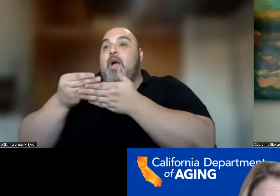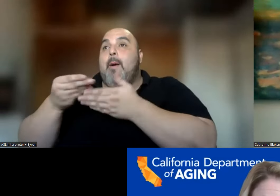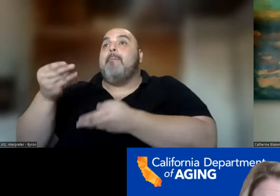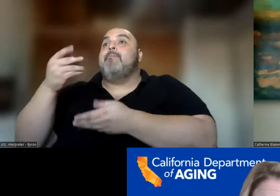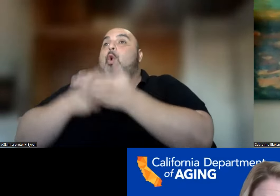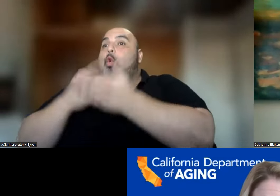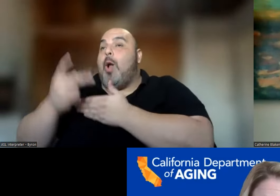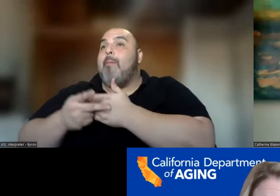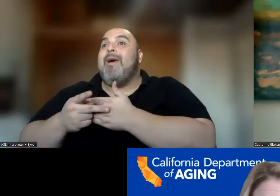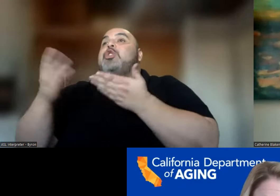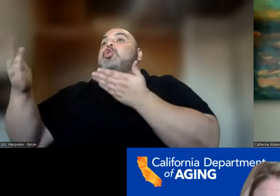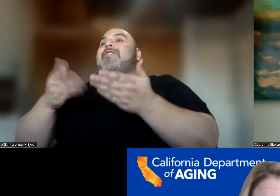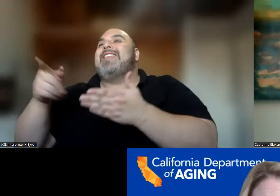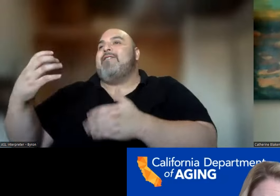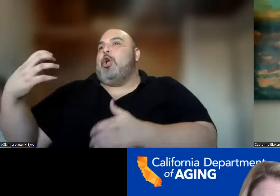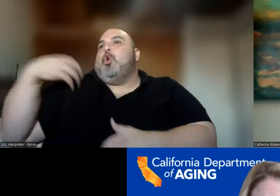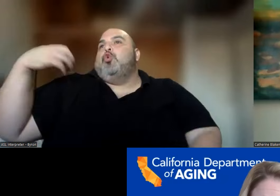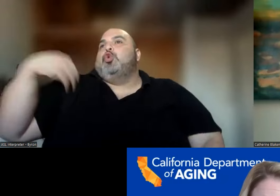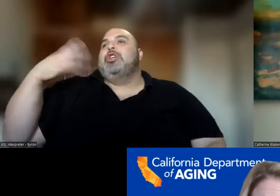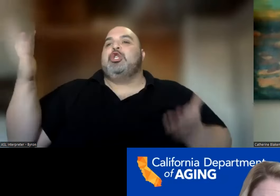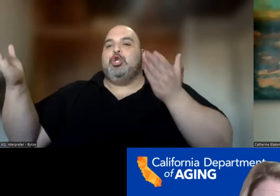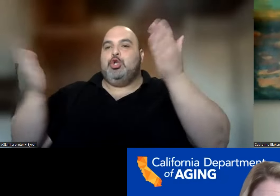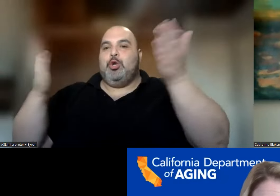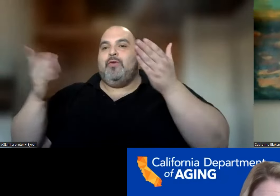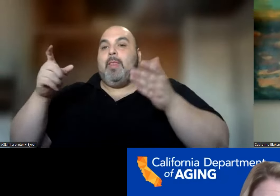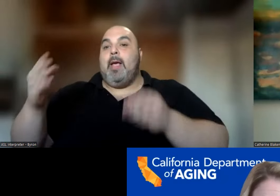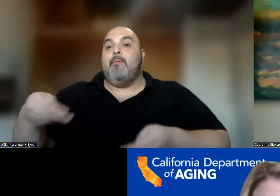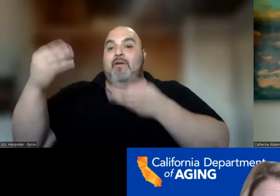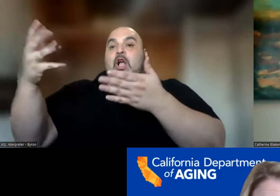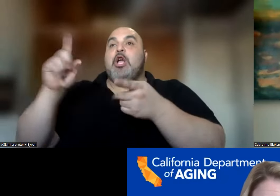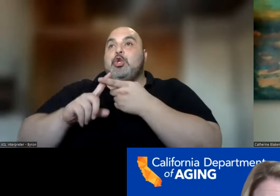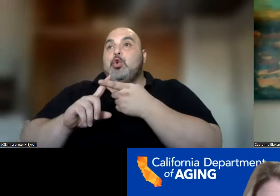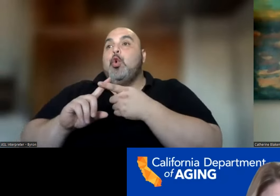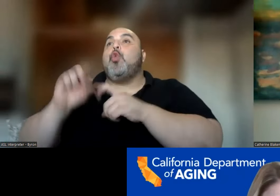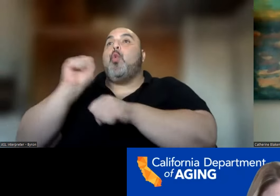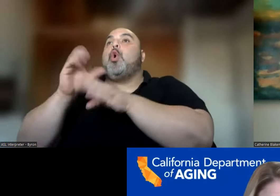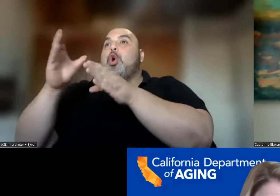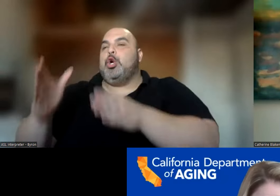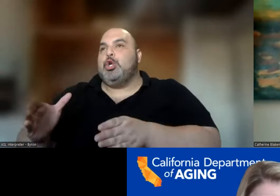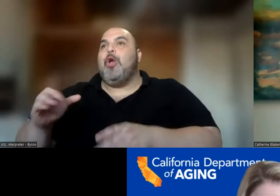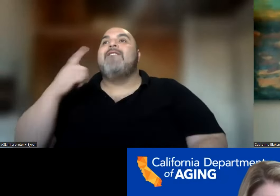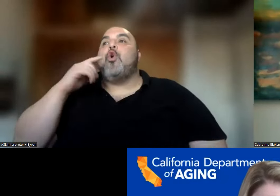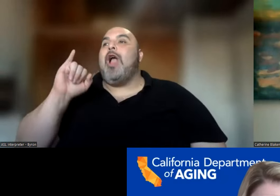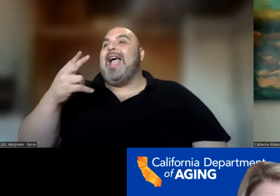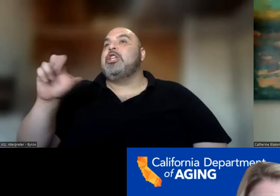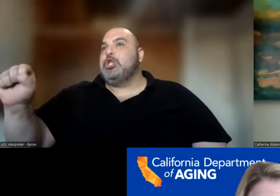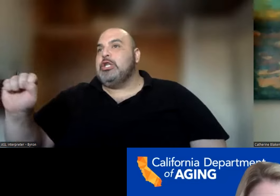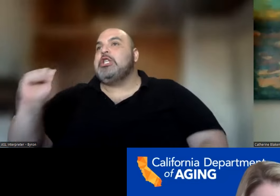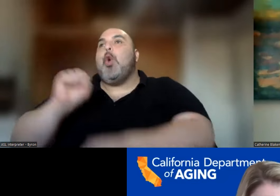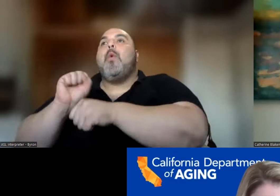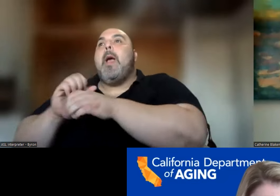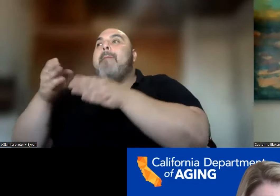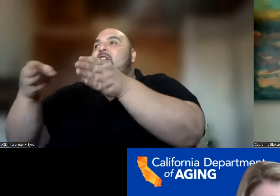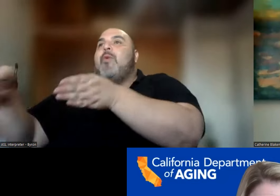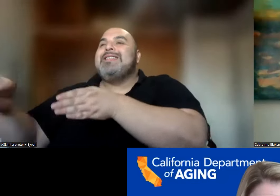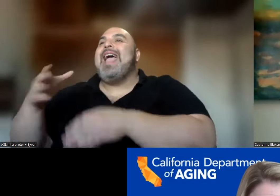as, they have a coaching service that they provide to the direct care workers. They're doing that for IHSS Career Pathways, and